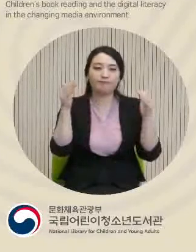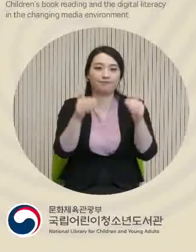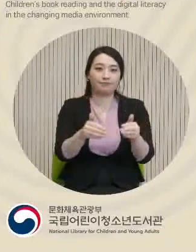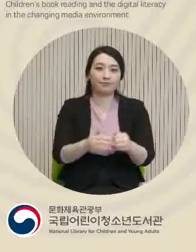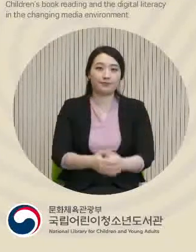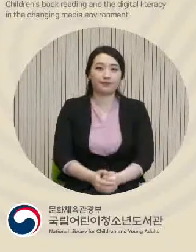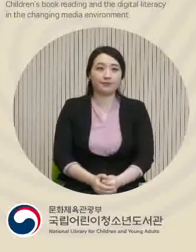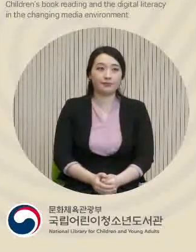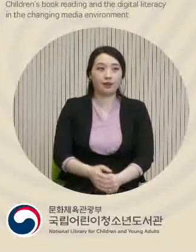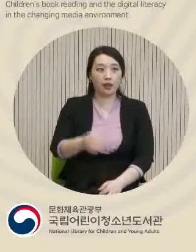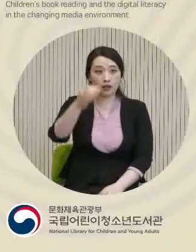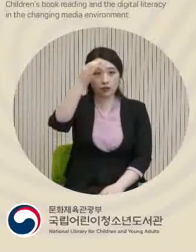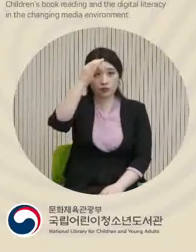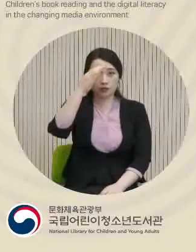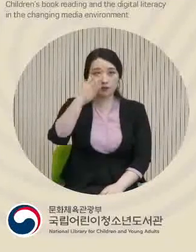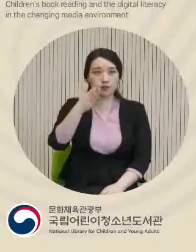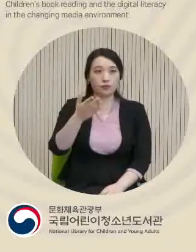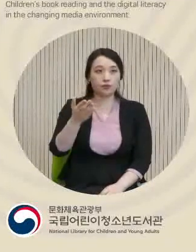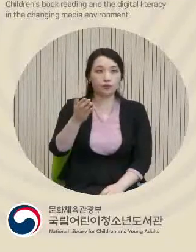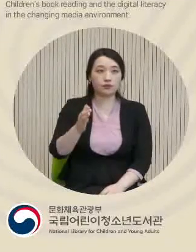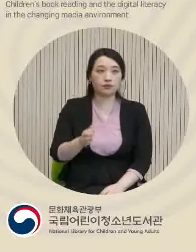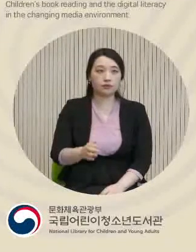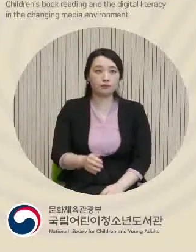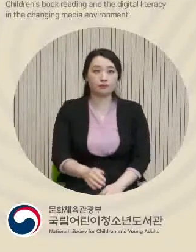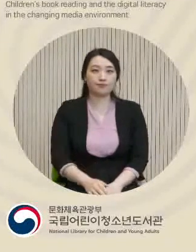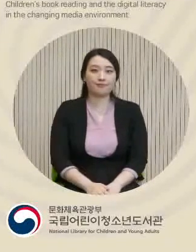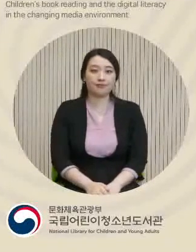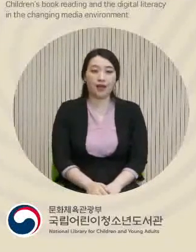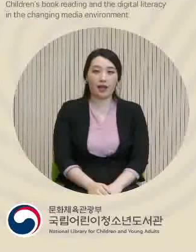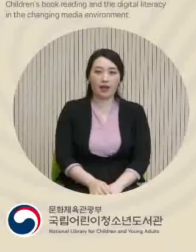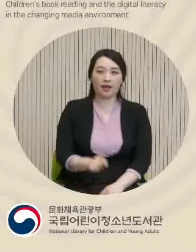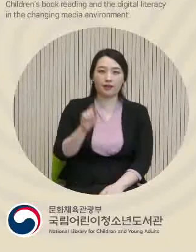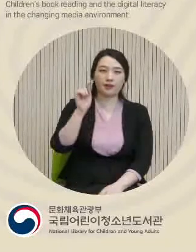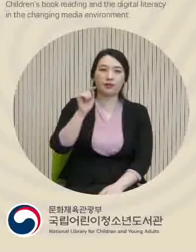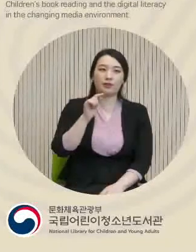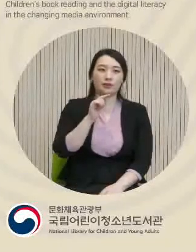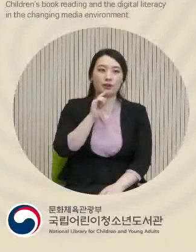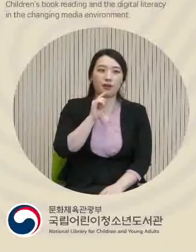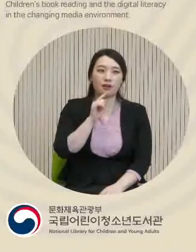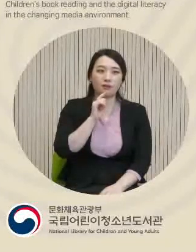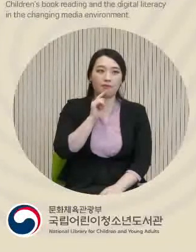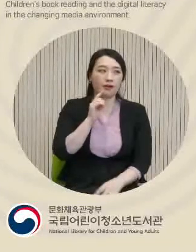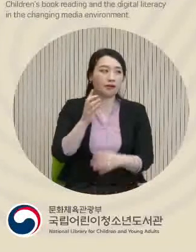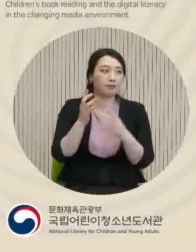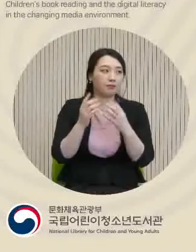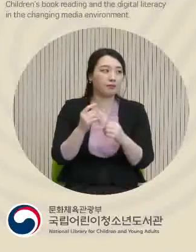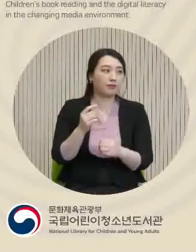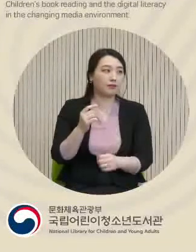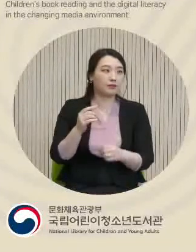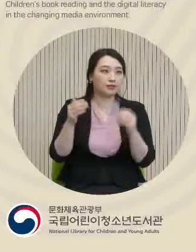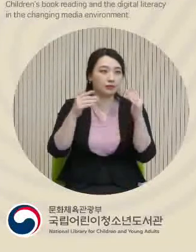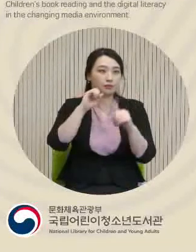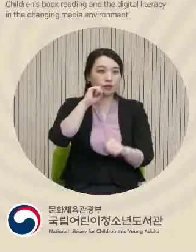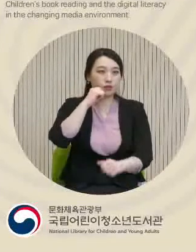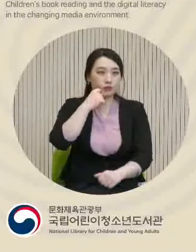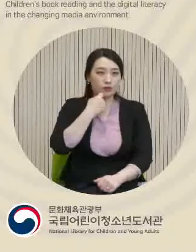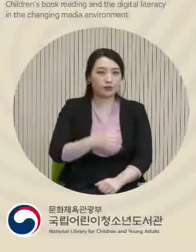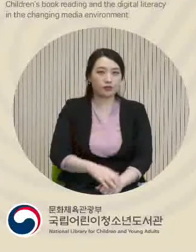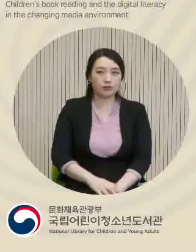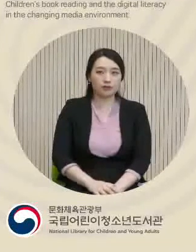reading environment for their children. Well, actually, I believe there are some people